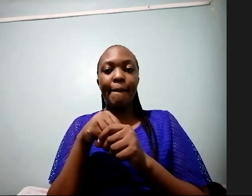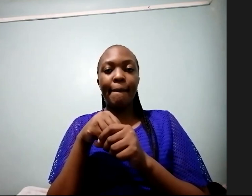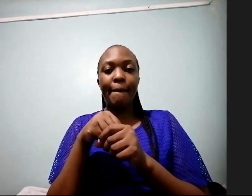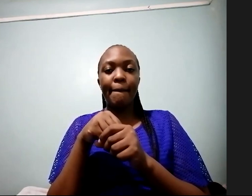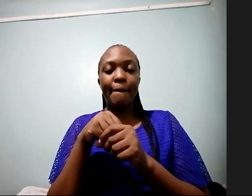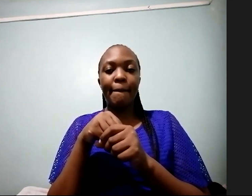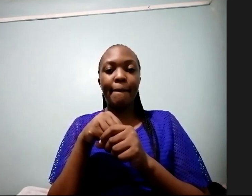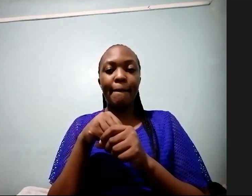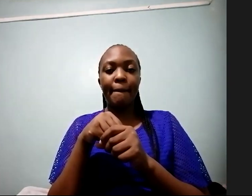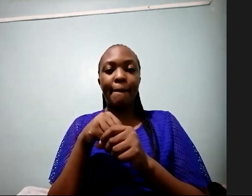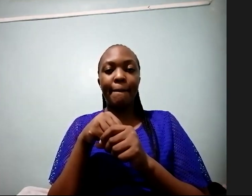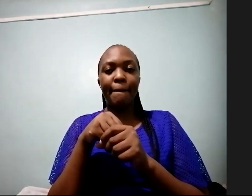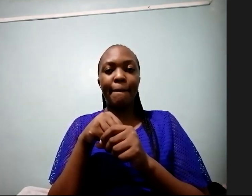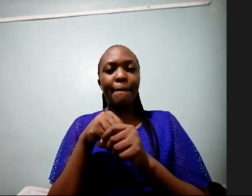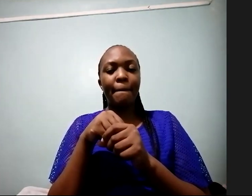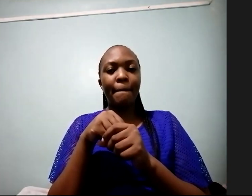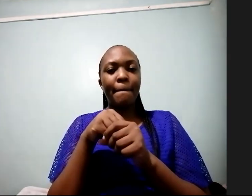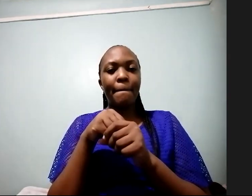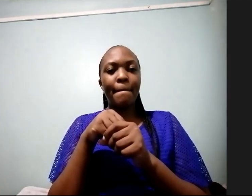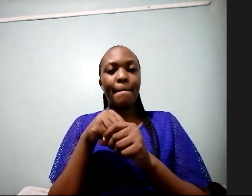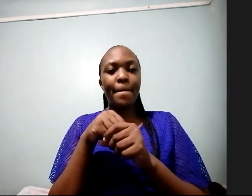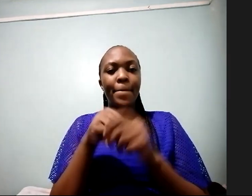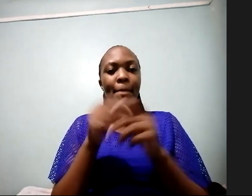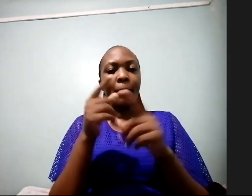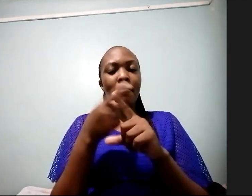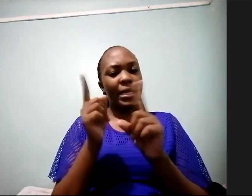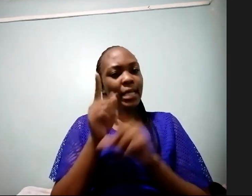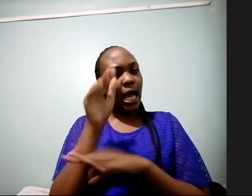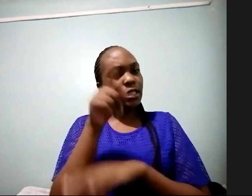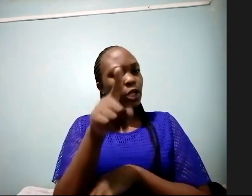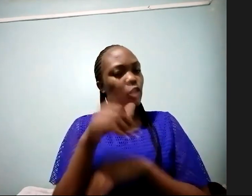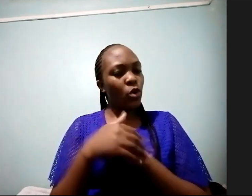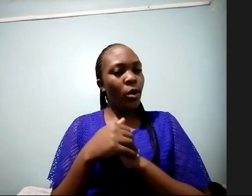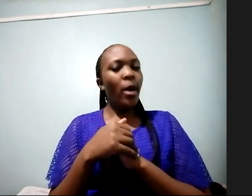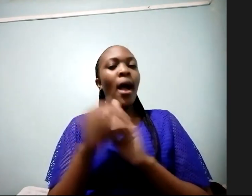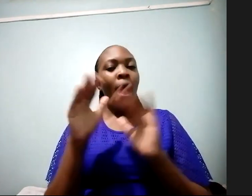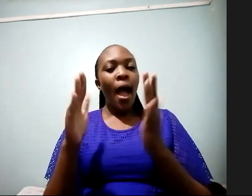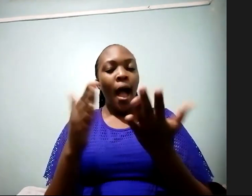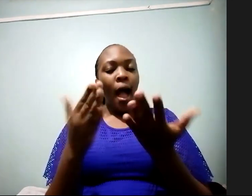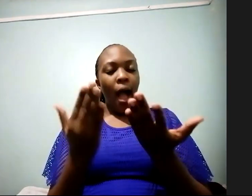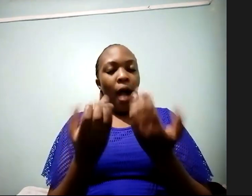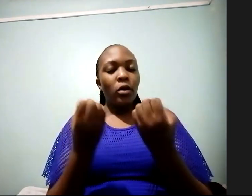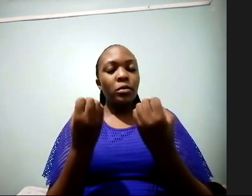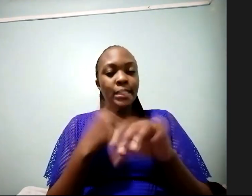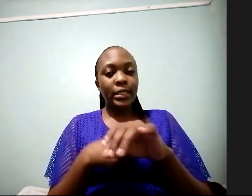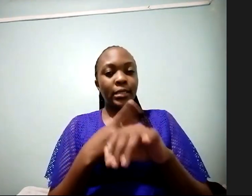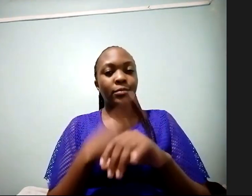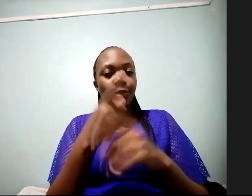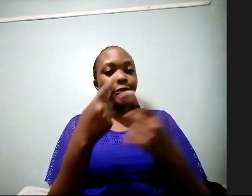how many times have you decided to go invest or save and you found that you end